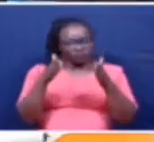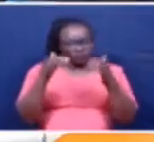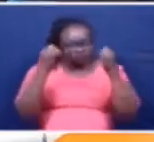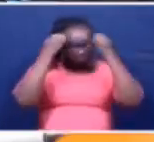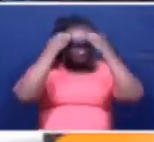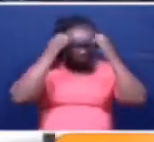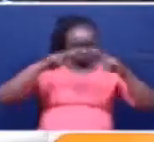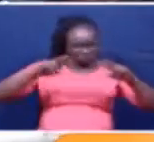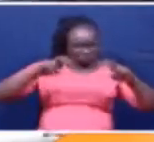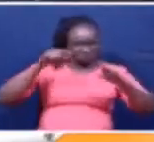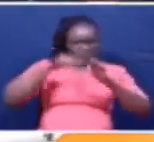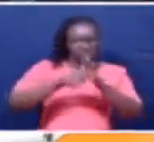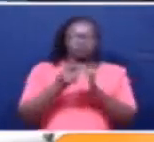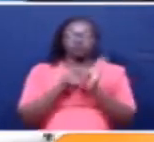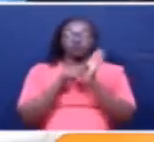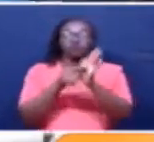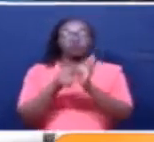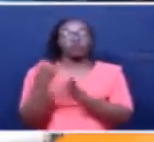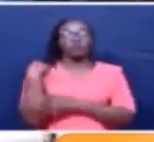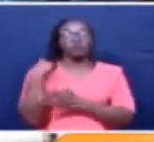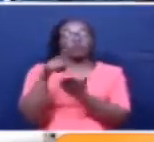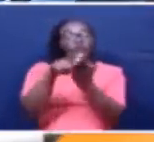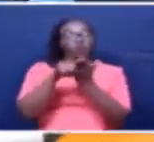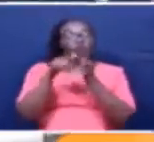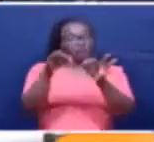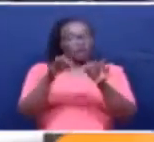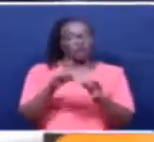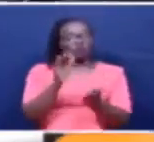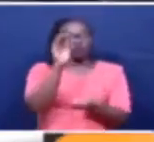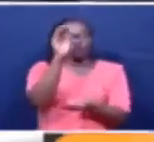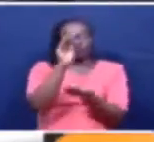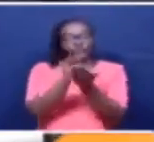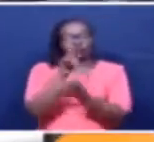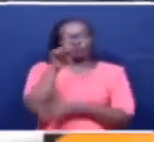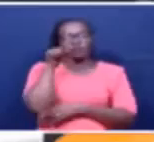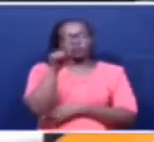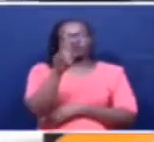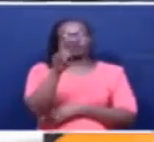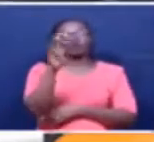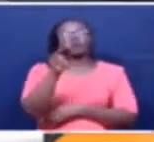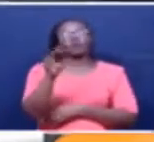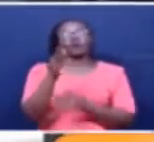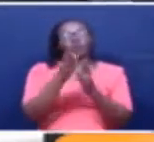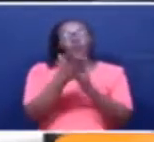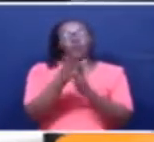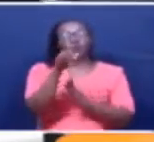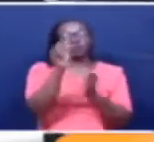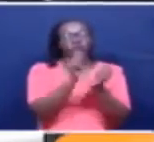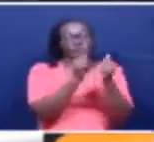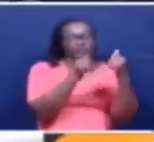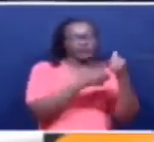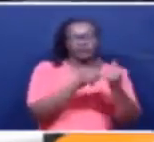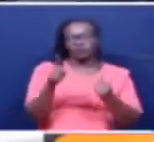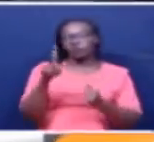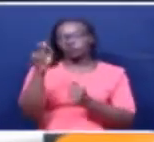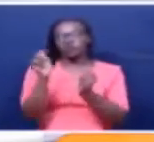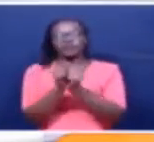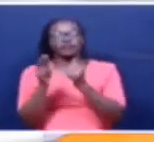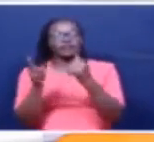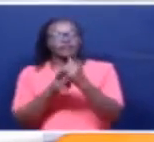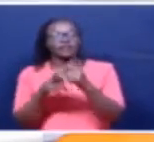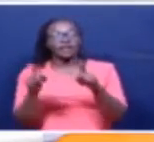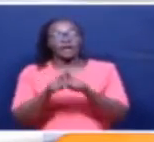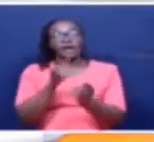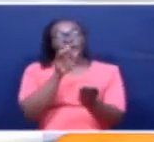capping shows that the number of loan accounts shrunk by 1.2 million between 2016 and 2017 as